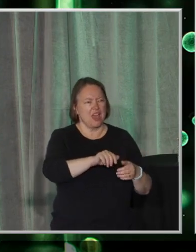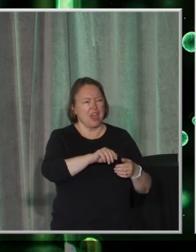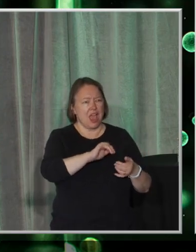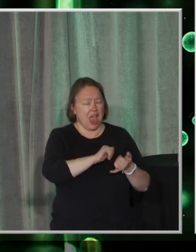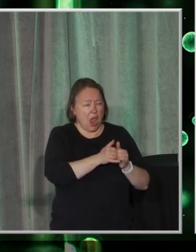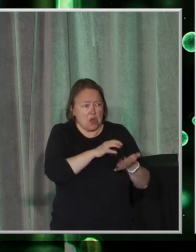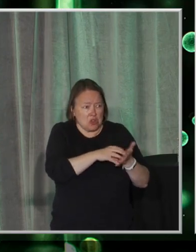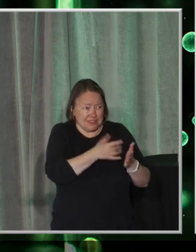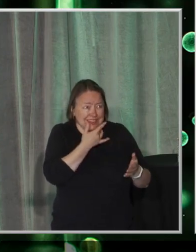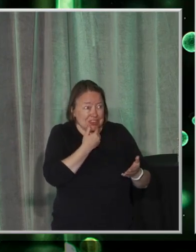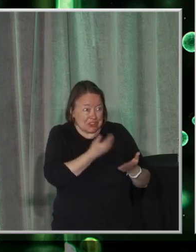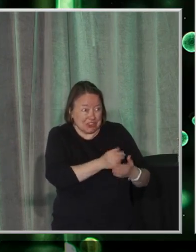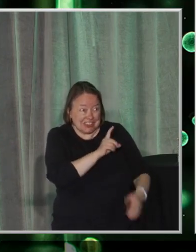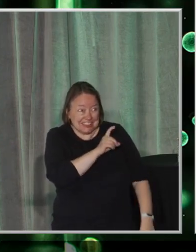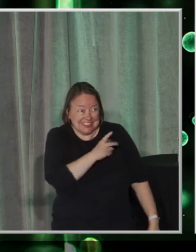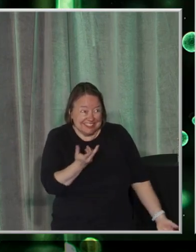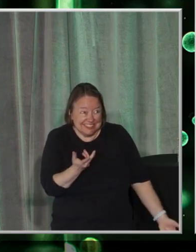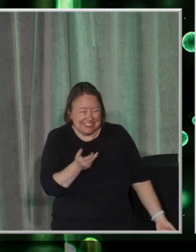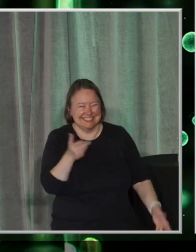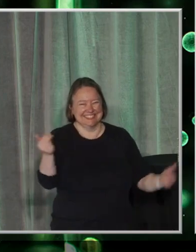cookies? Were they good?